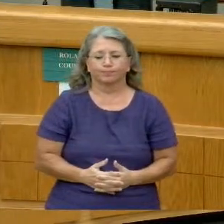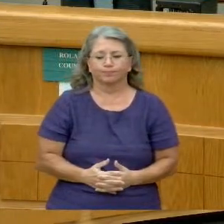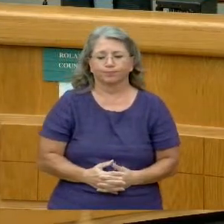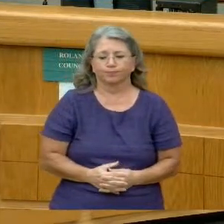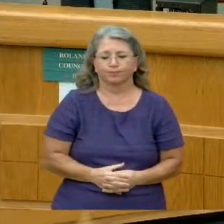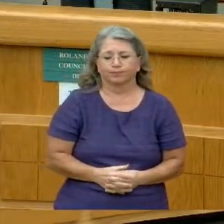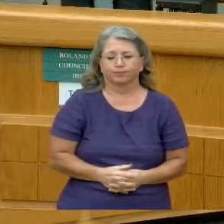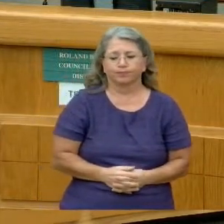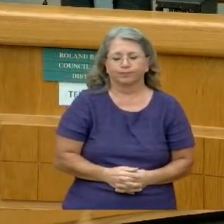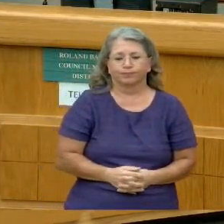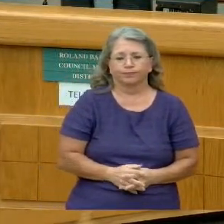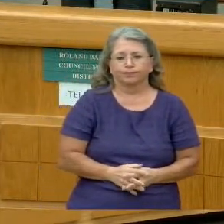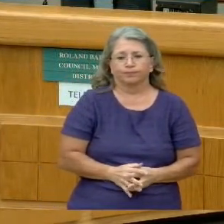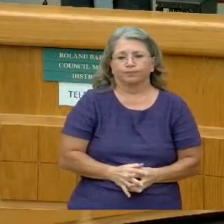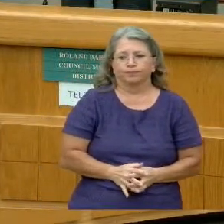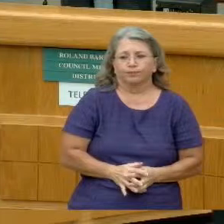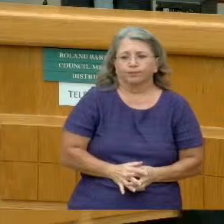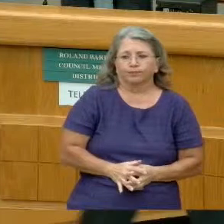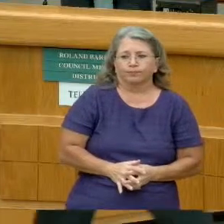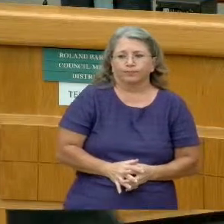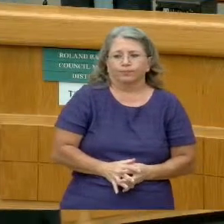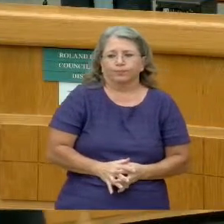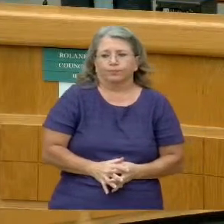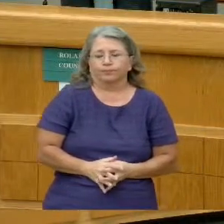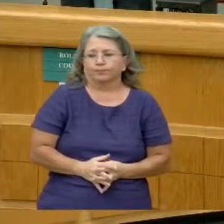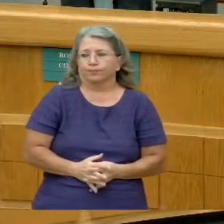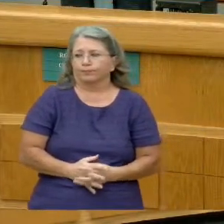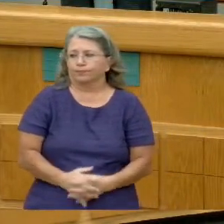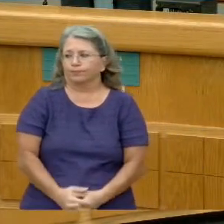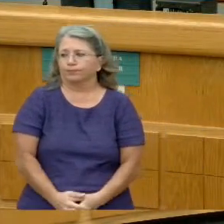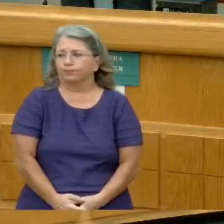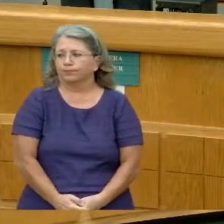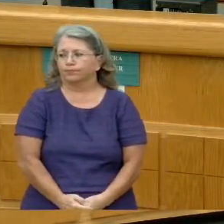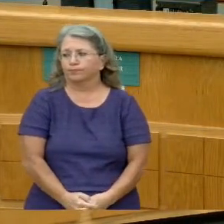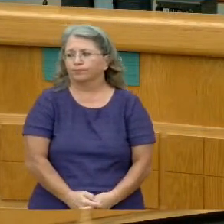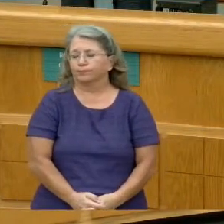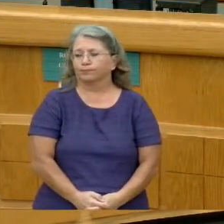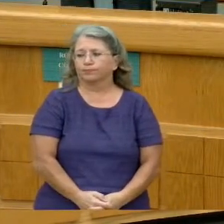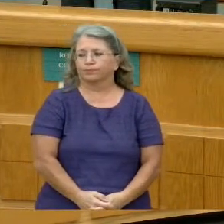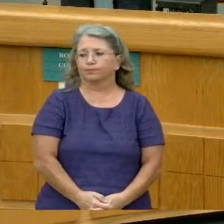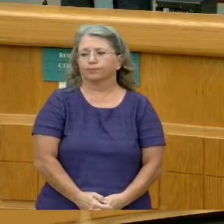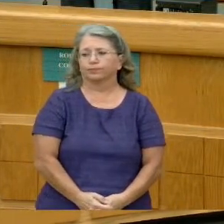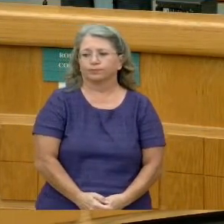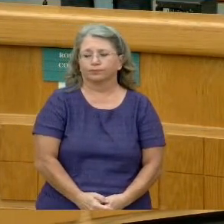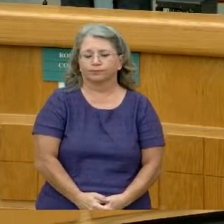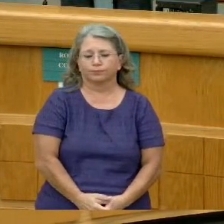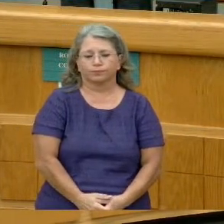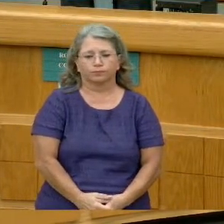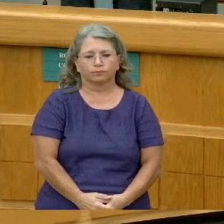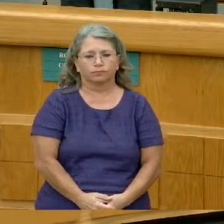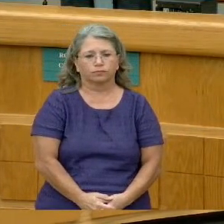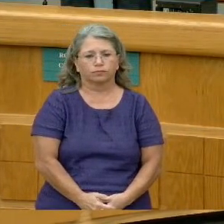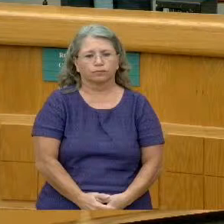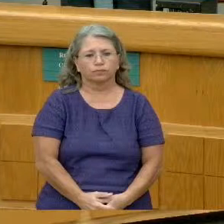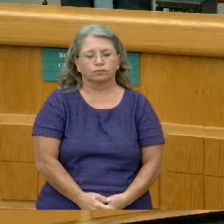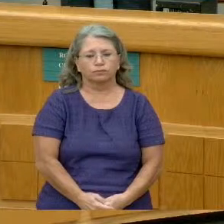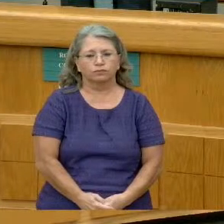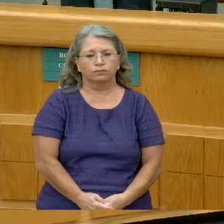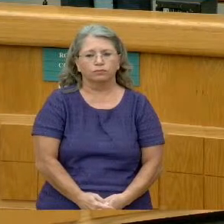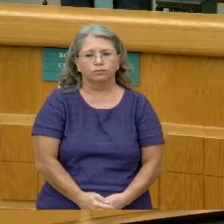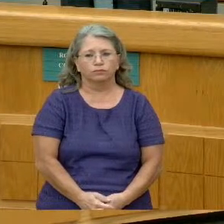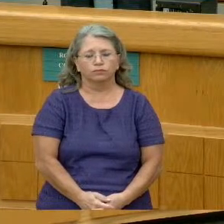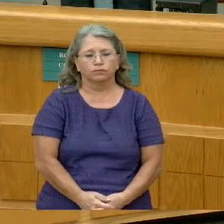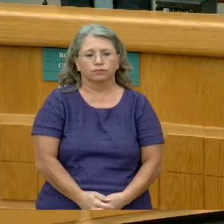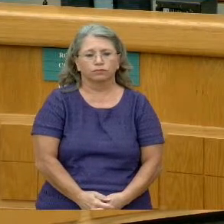El Distrito de Salud llevó a cabo hoy la toma de 165 muestras, de las cuales 68 fueron positivas, dando un porcentaje del